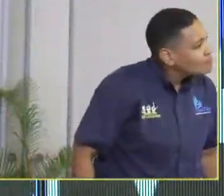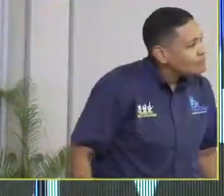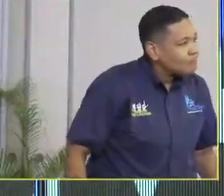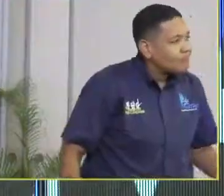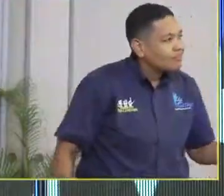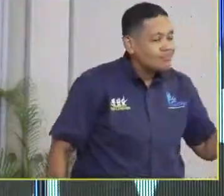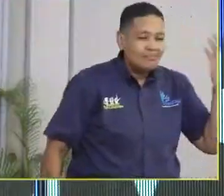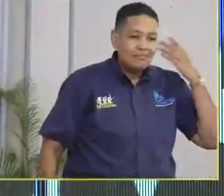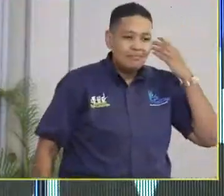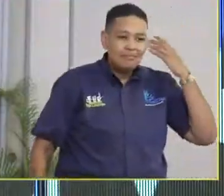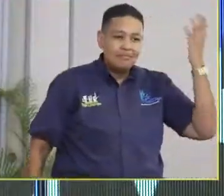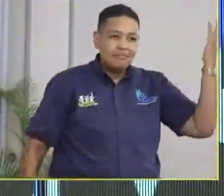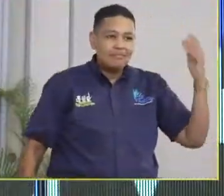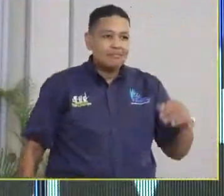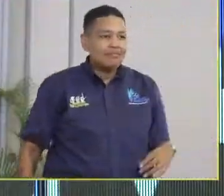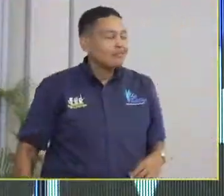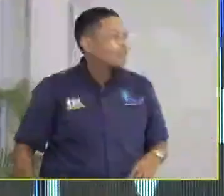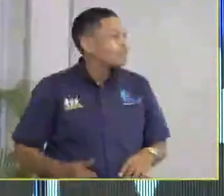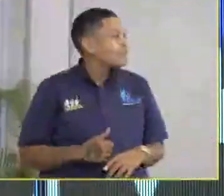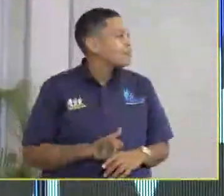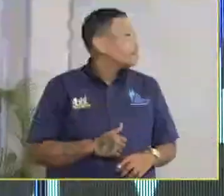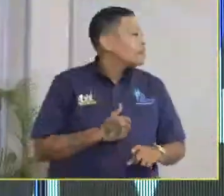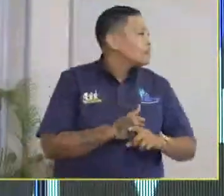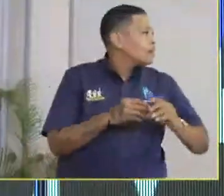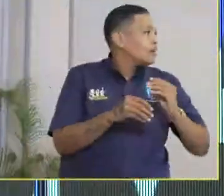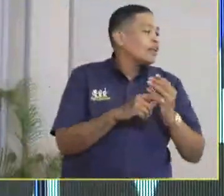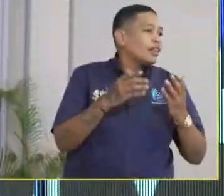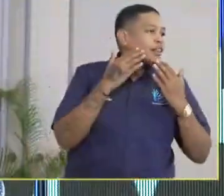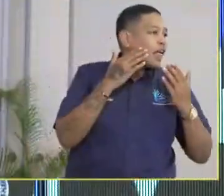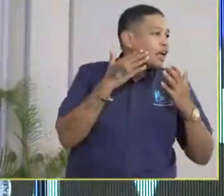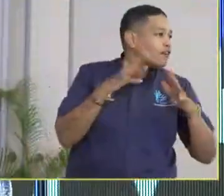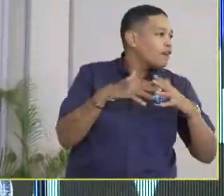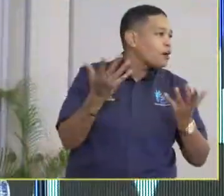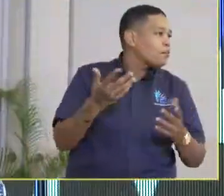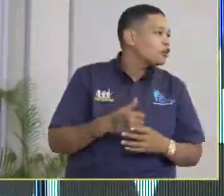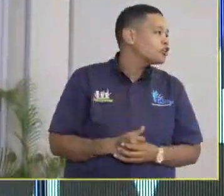wow. They thank you very much.